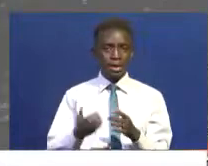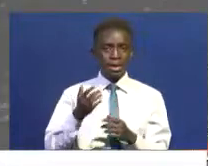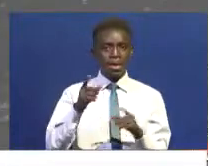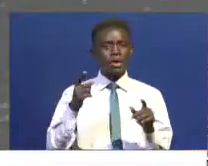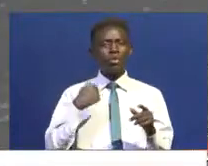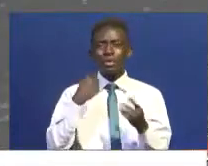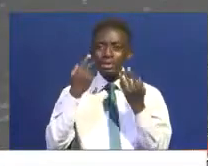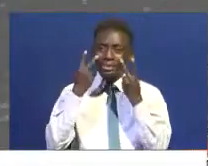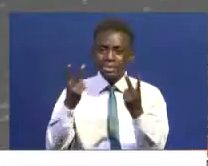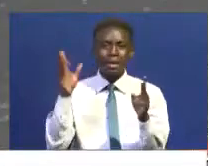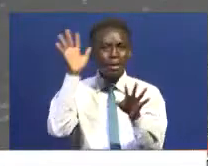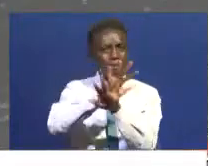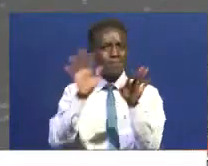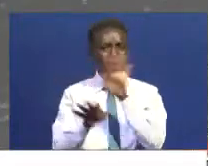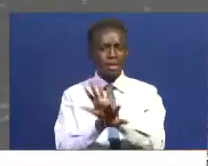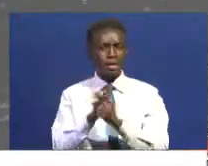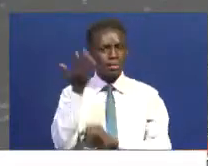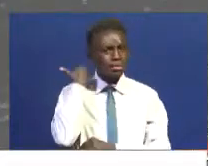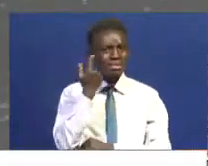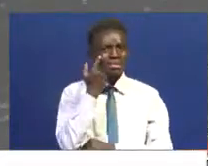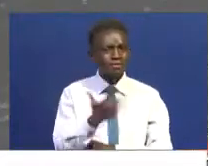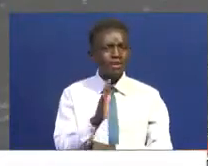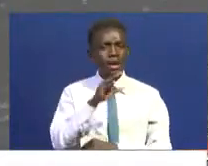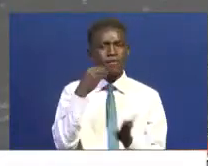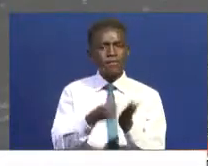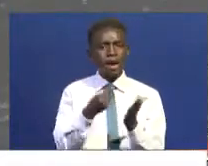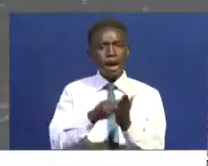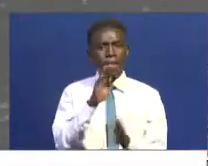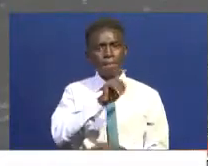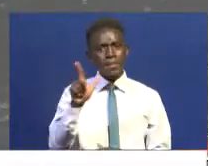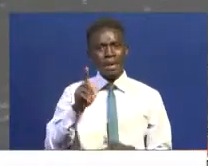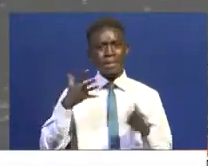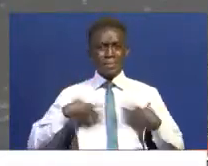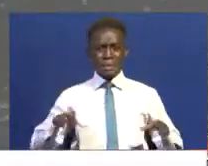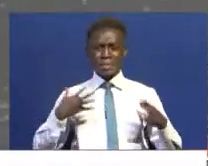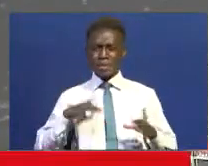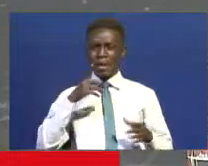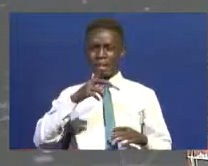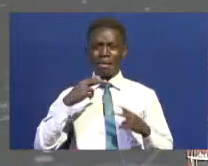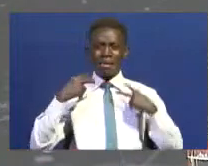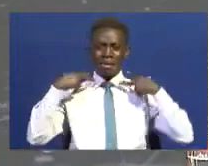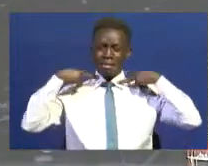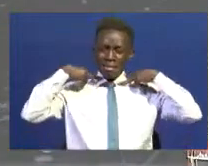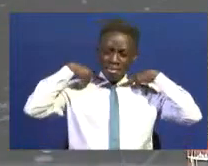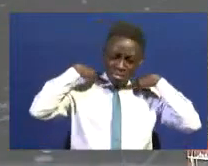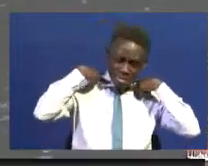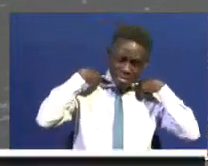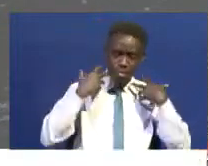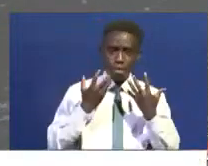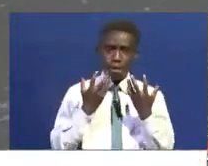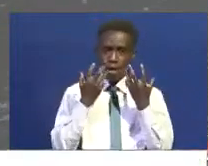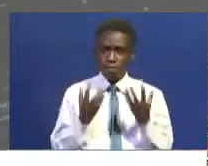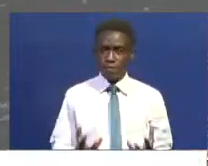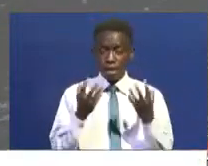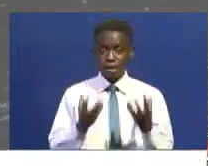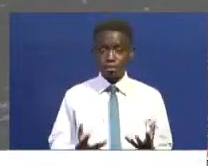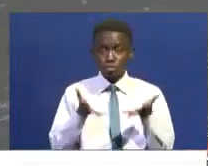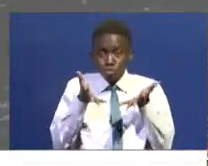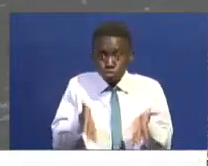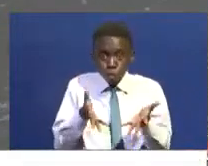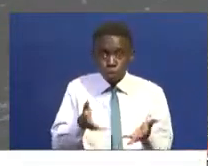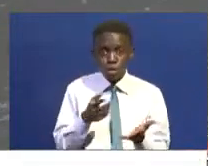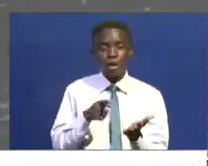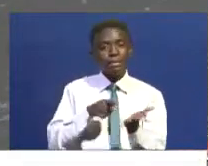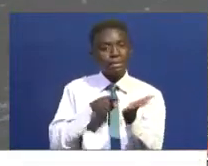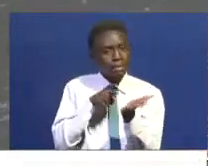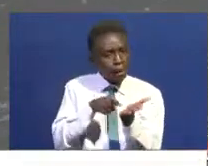me to go back there. People were pushed to the edge. And today, as we are talking, debts are pushing us to